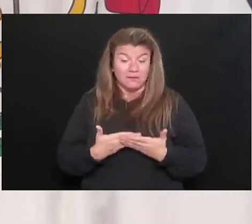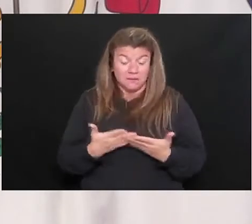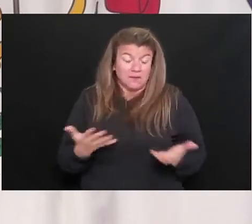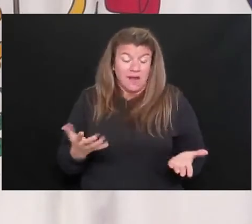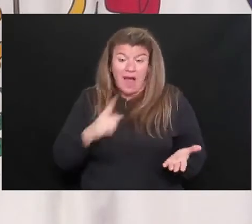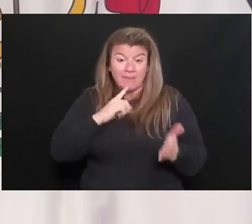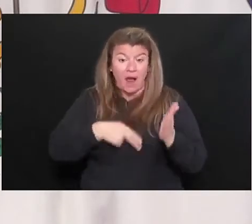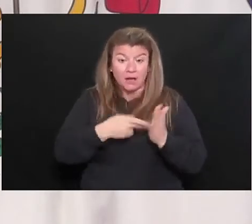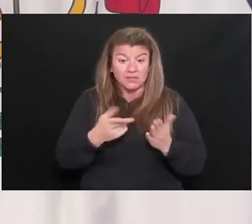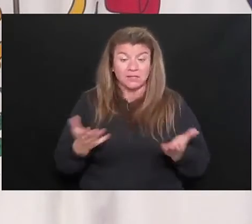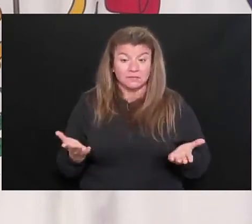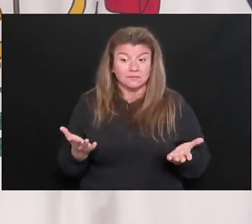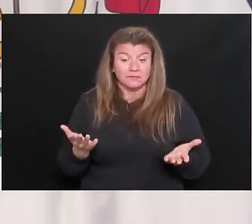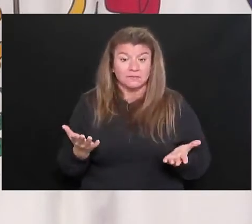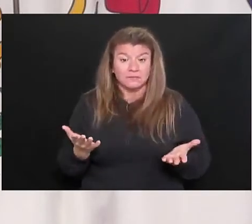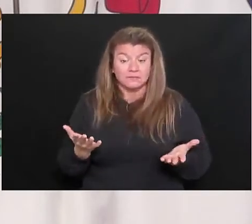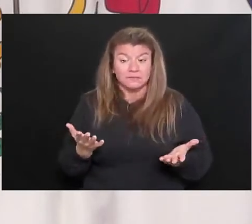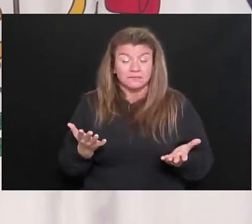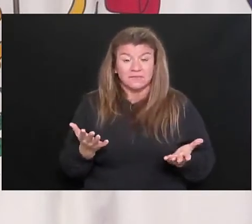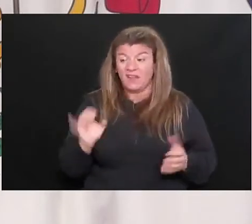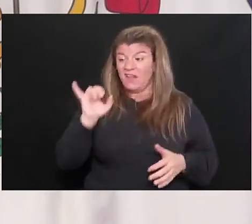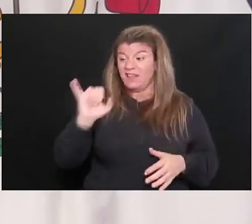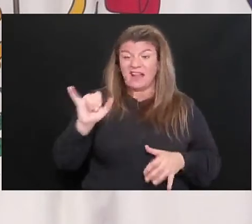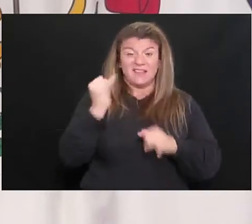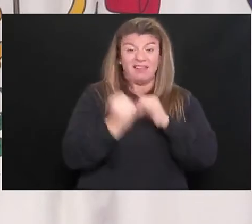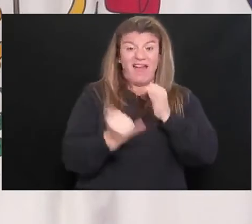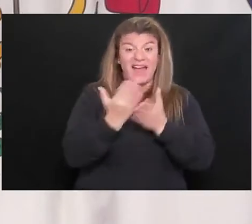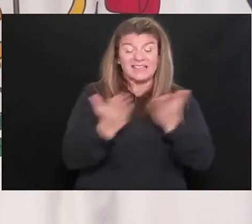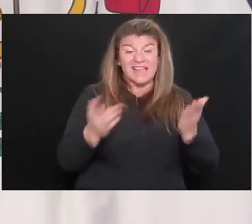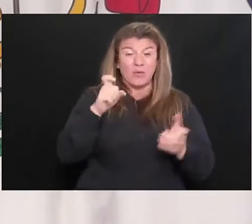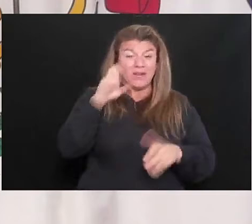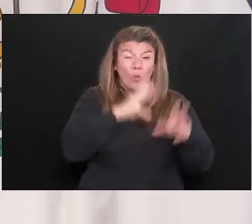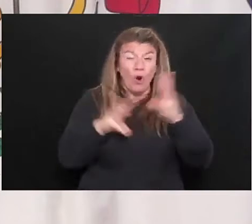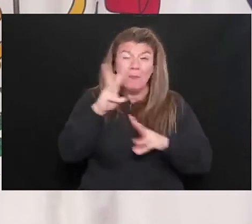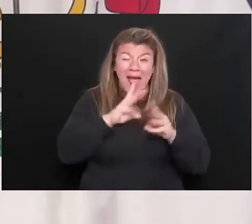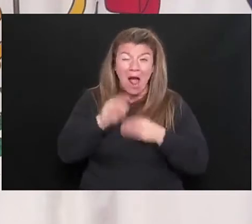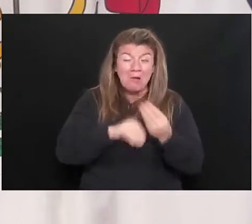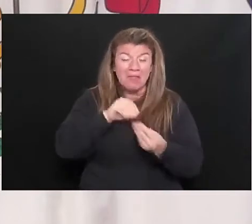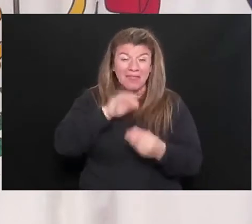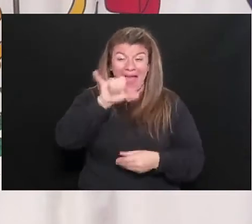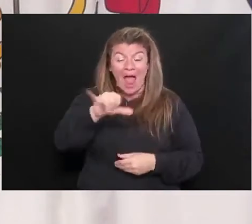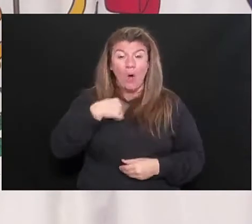crying out loud, you know, that's the last thing we need to worry about. What we need to worry about is